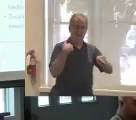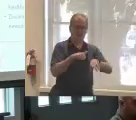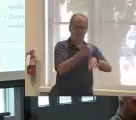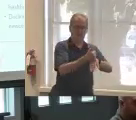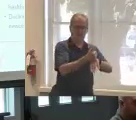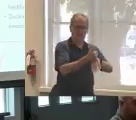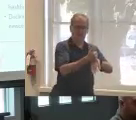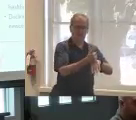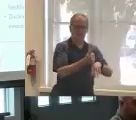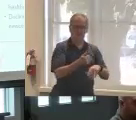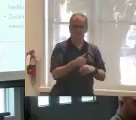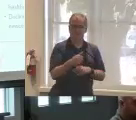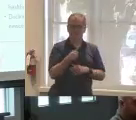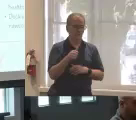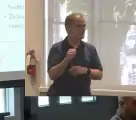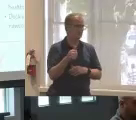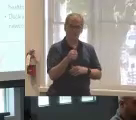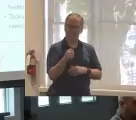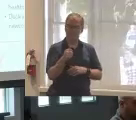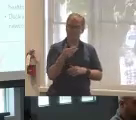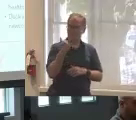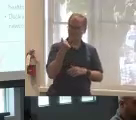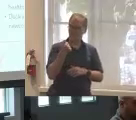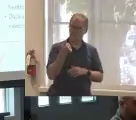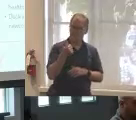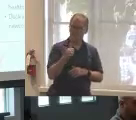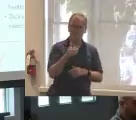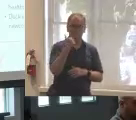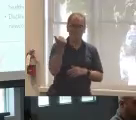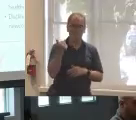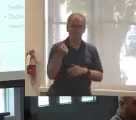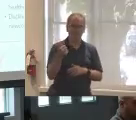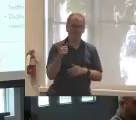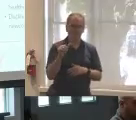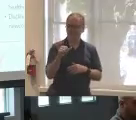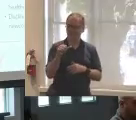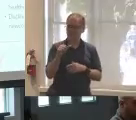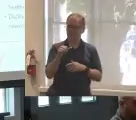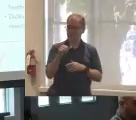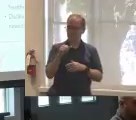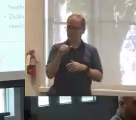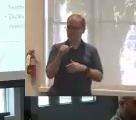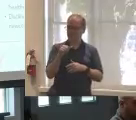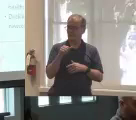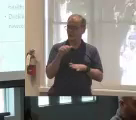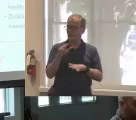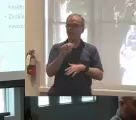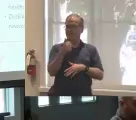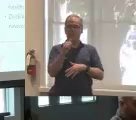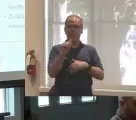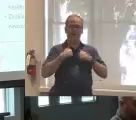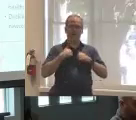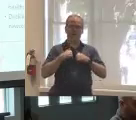of 10 beds, we can actually understand, you know, the seriousness of the issue, because we just do not have resources, we do not have